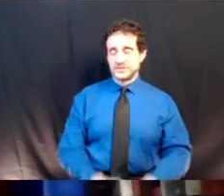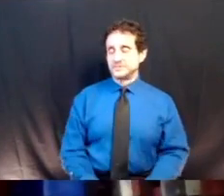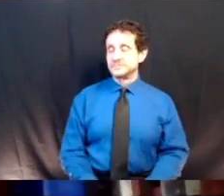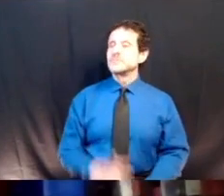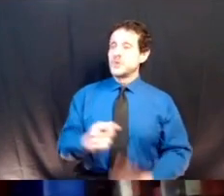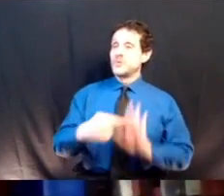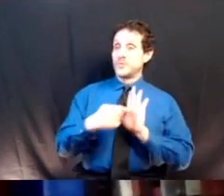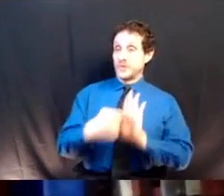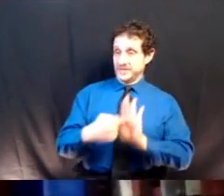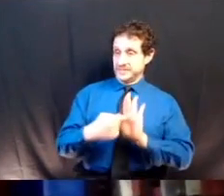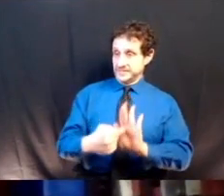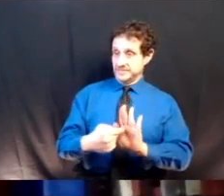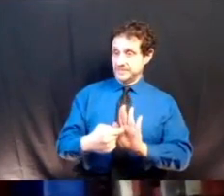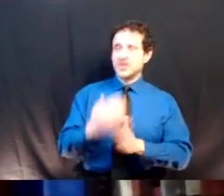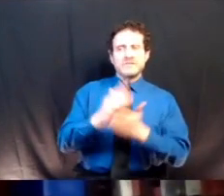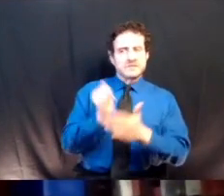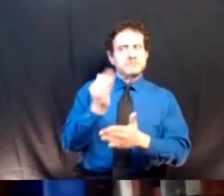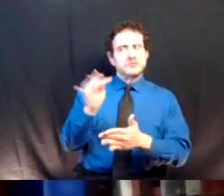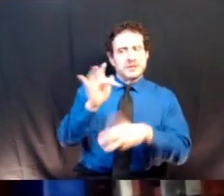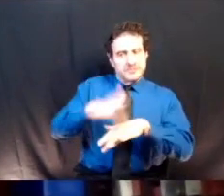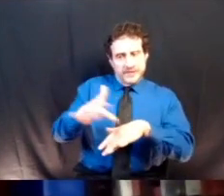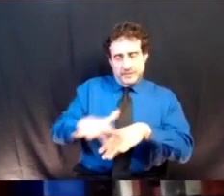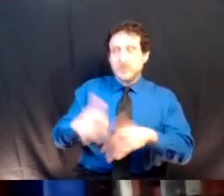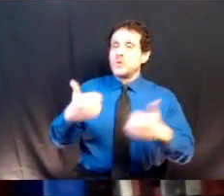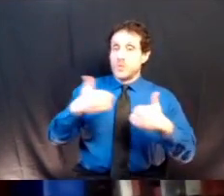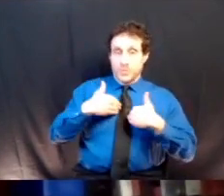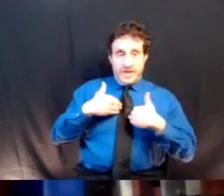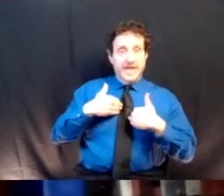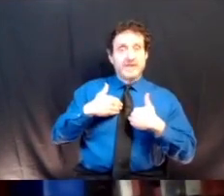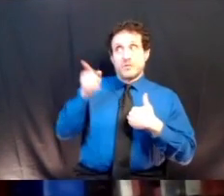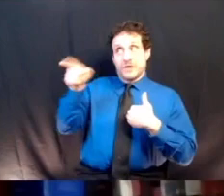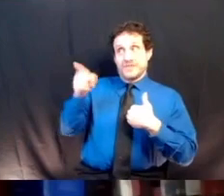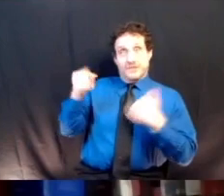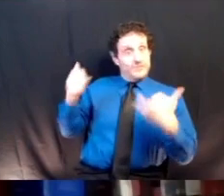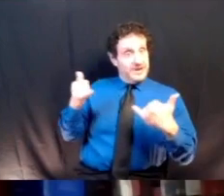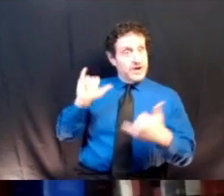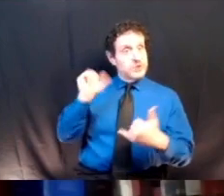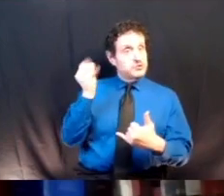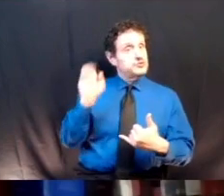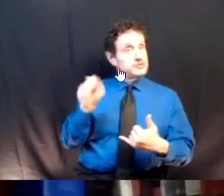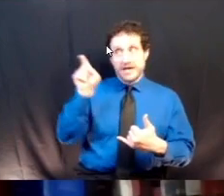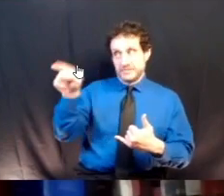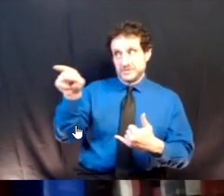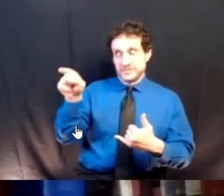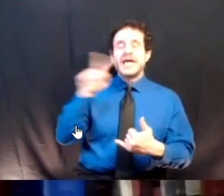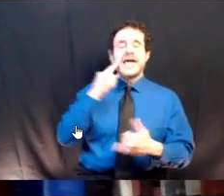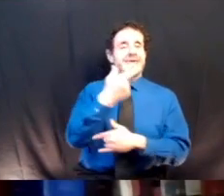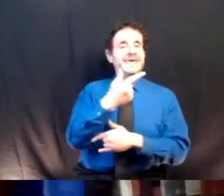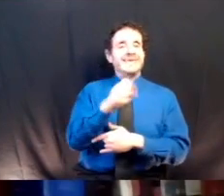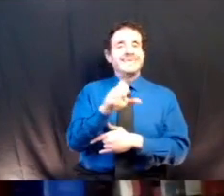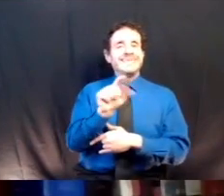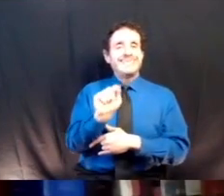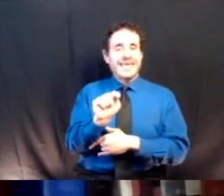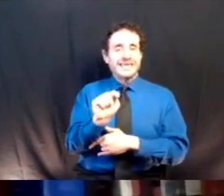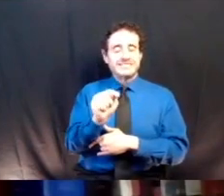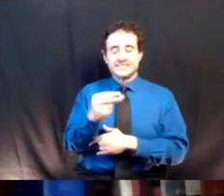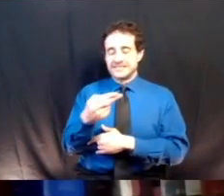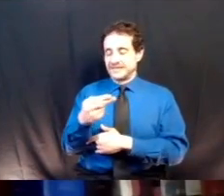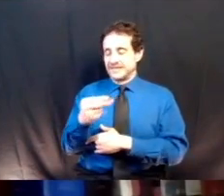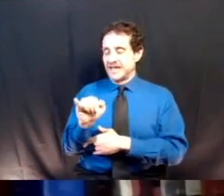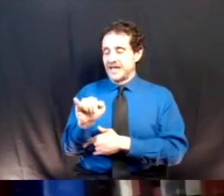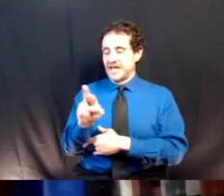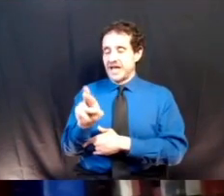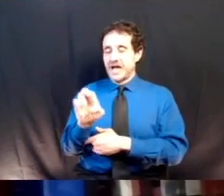of jobs that are available. There are jobs listed right now at Get Hired. So an example is just